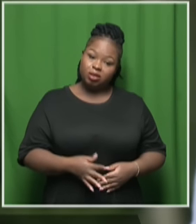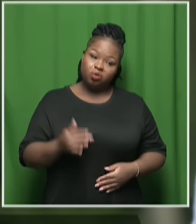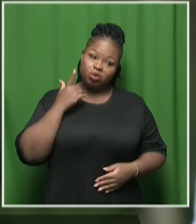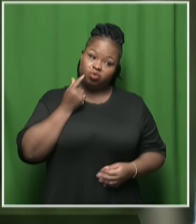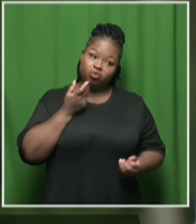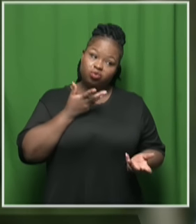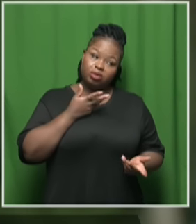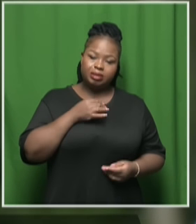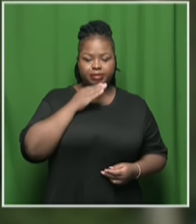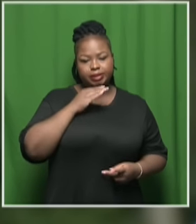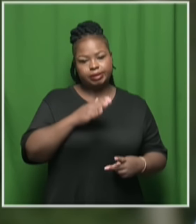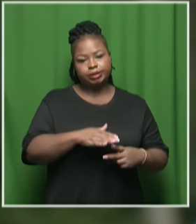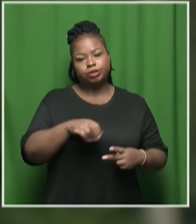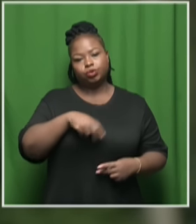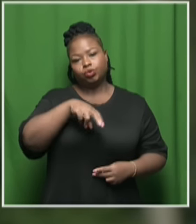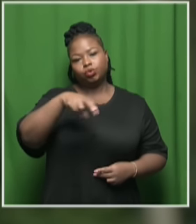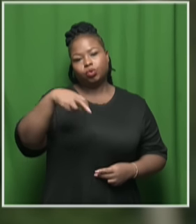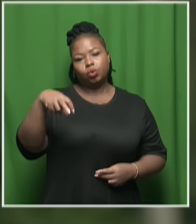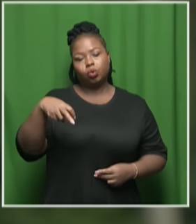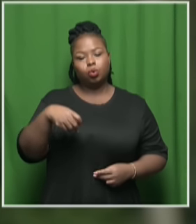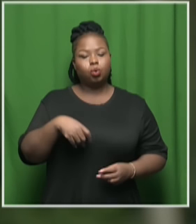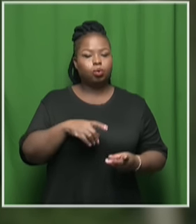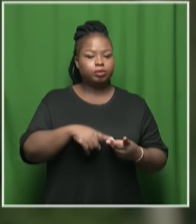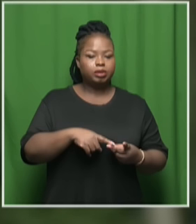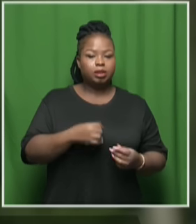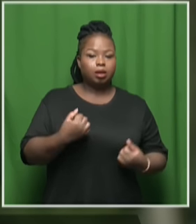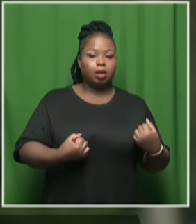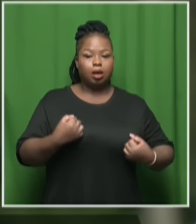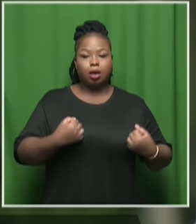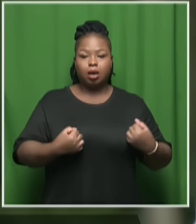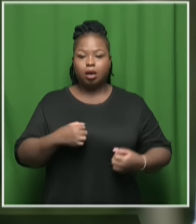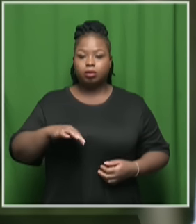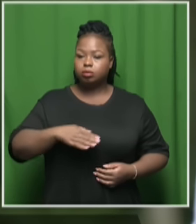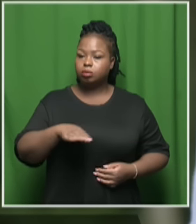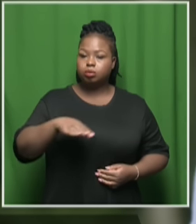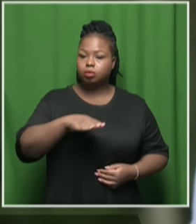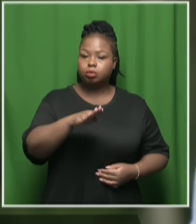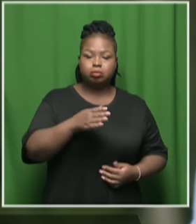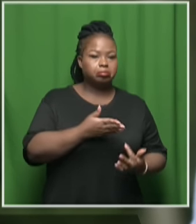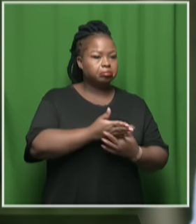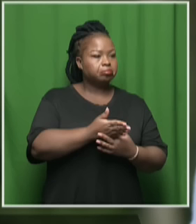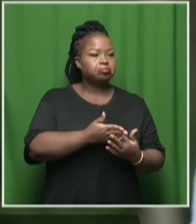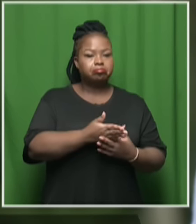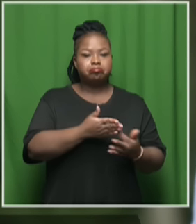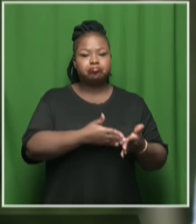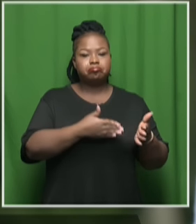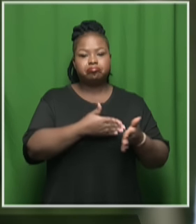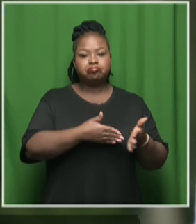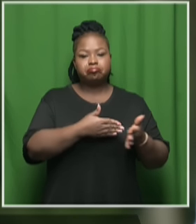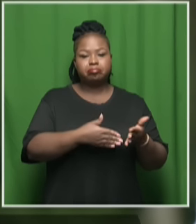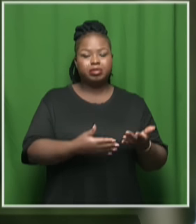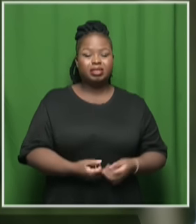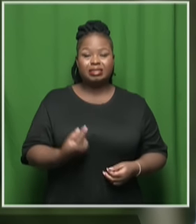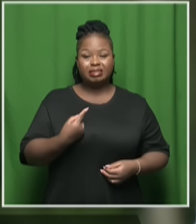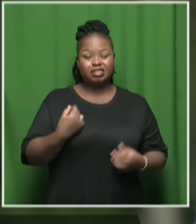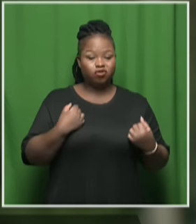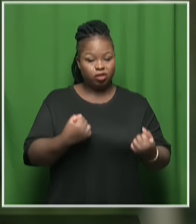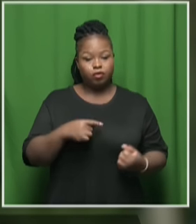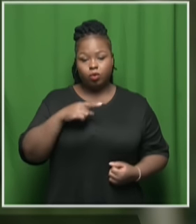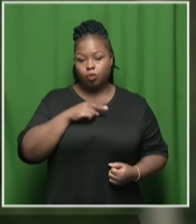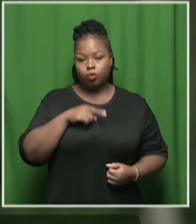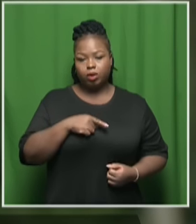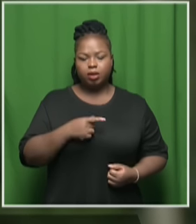you're looking at your tour operators. You're looking at your open safari vehicles that do not have that daily access into the park, besides the self-drives. With Kruger National